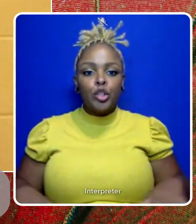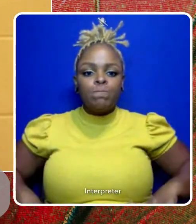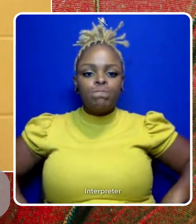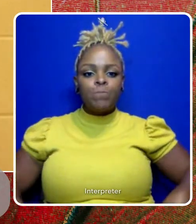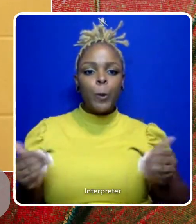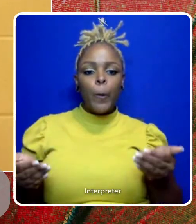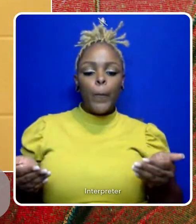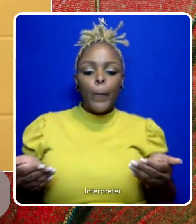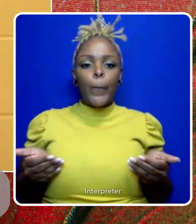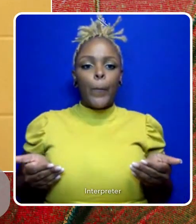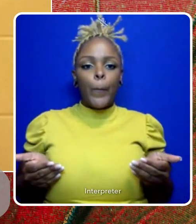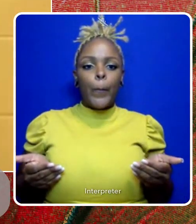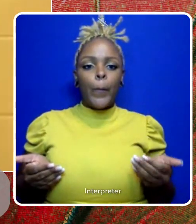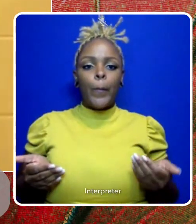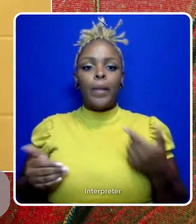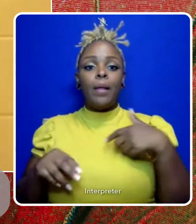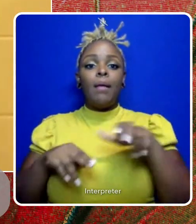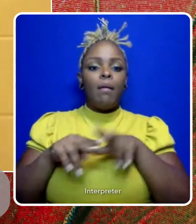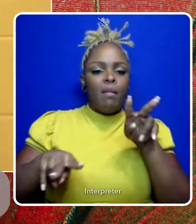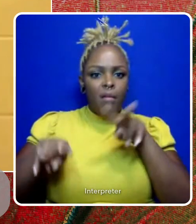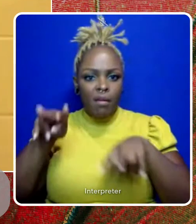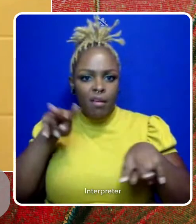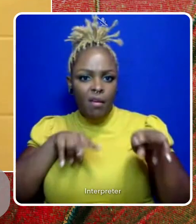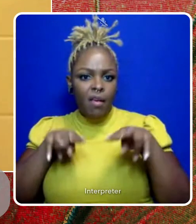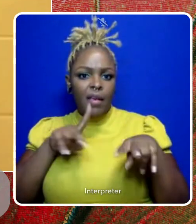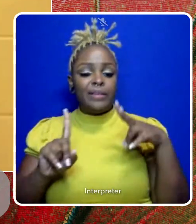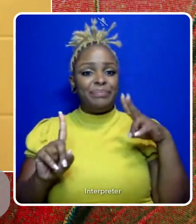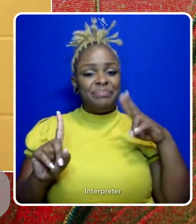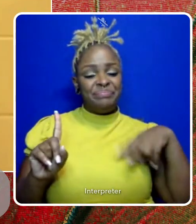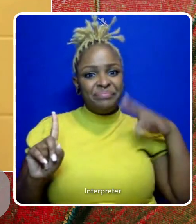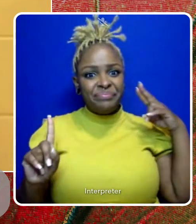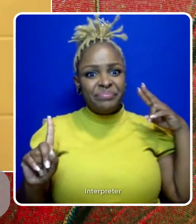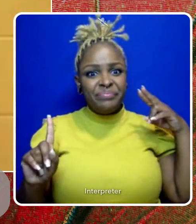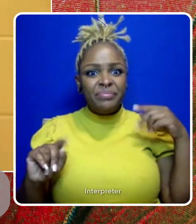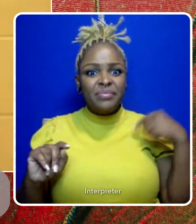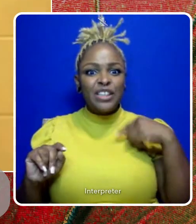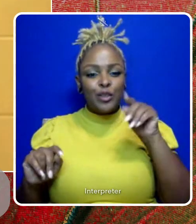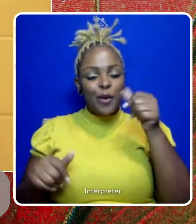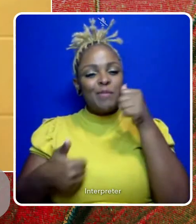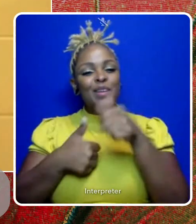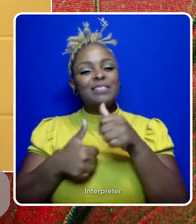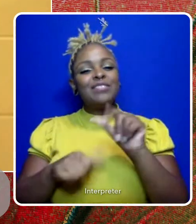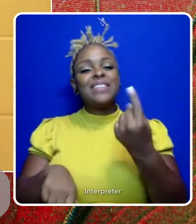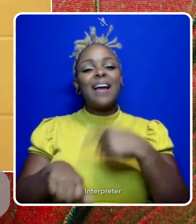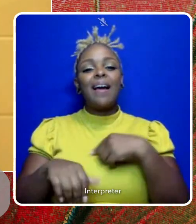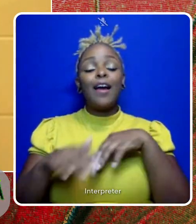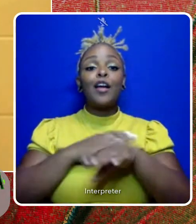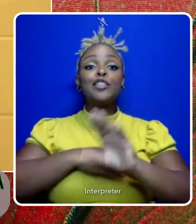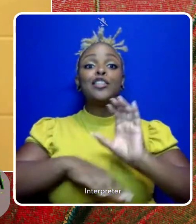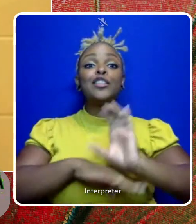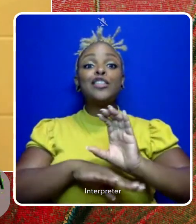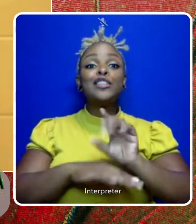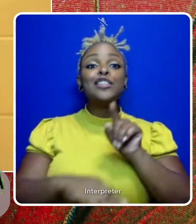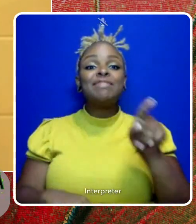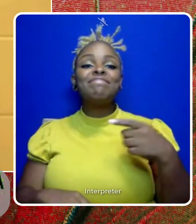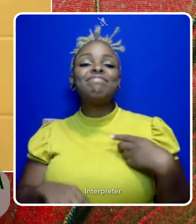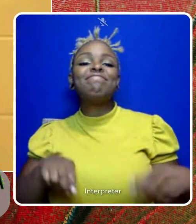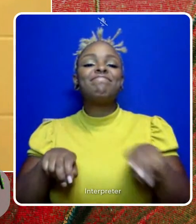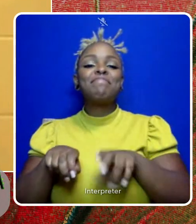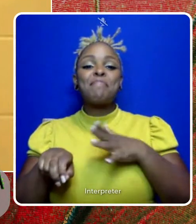church, pigeon-toed and glossy-lipped. I remember sitting with my grandmother, a small yellow woman